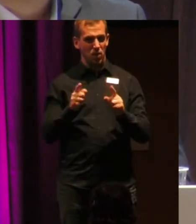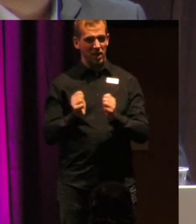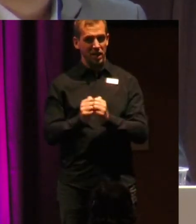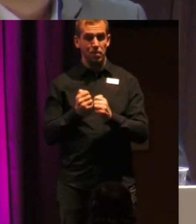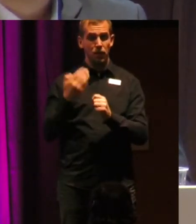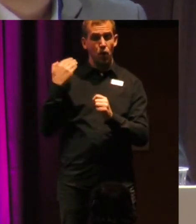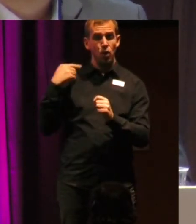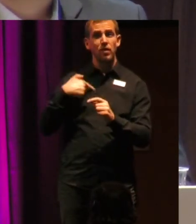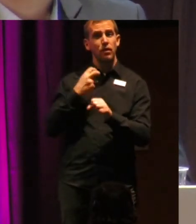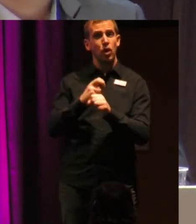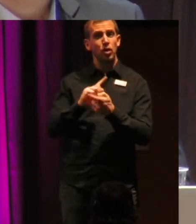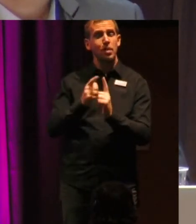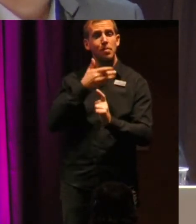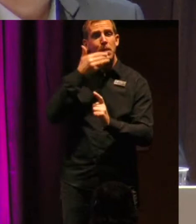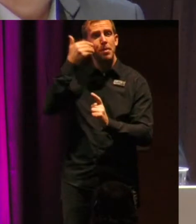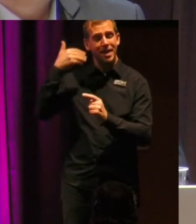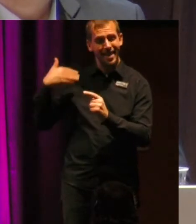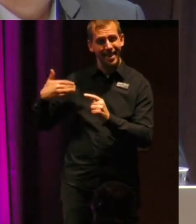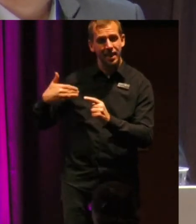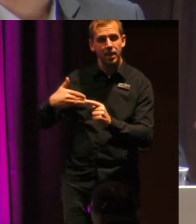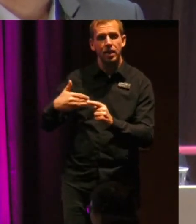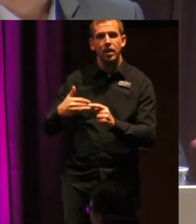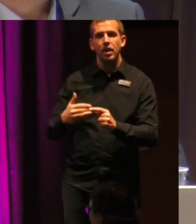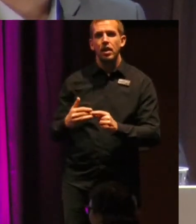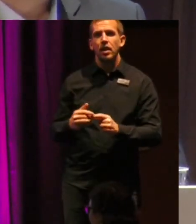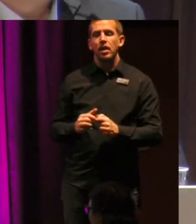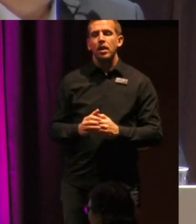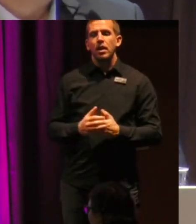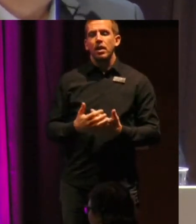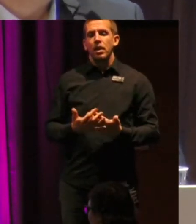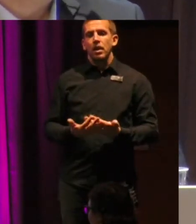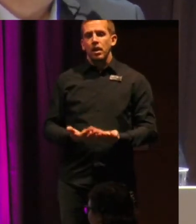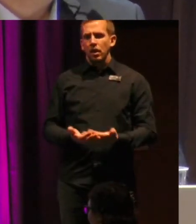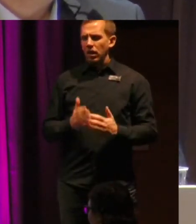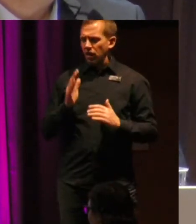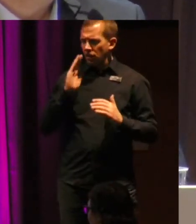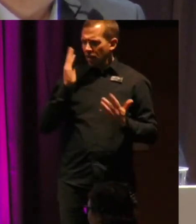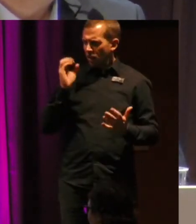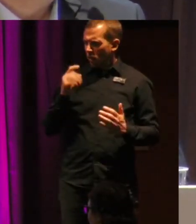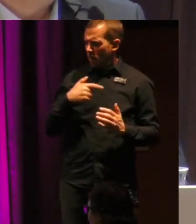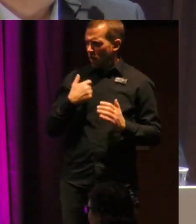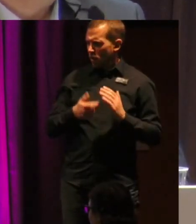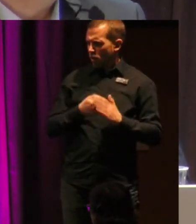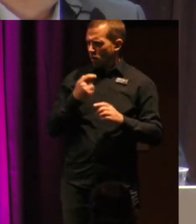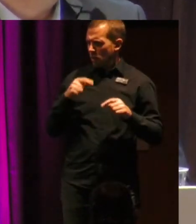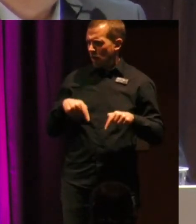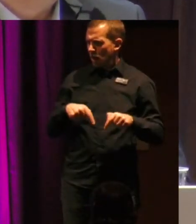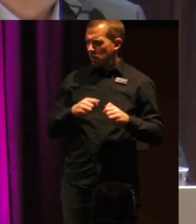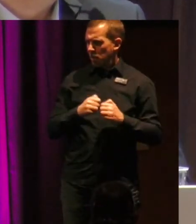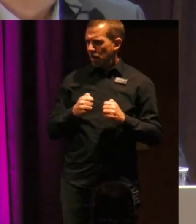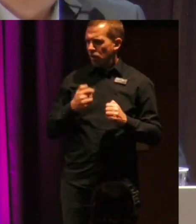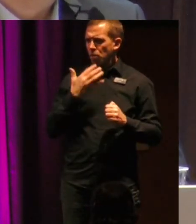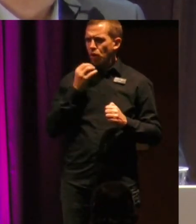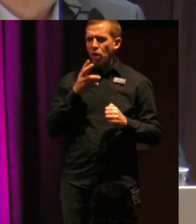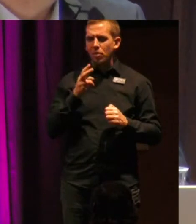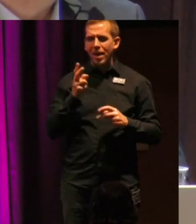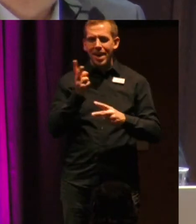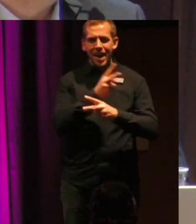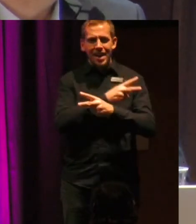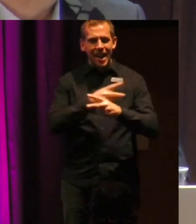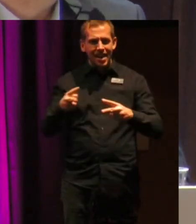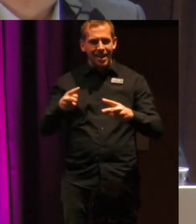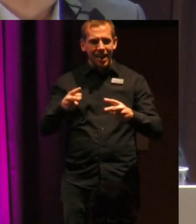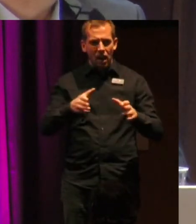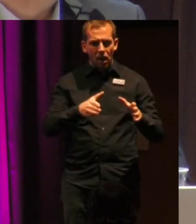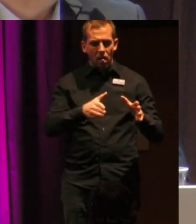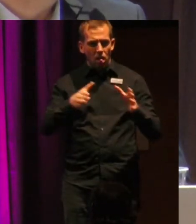I think it is a problem. And I don't know if you spoke about it, I don't remember, because when we speak about